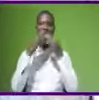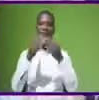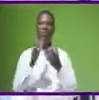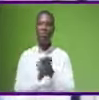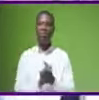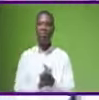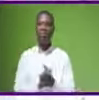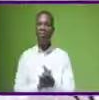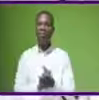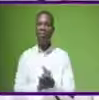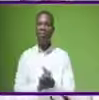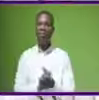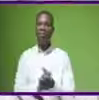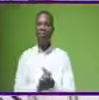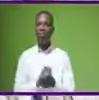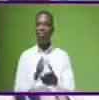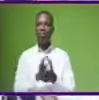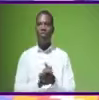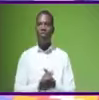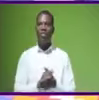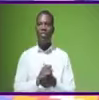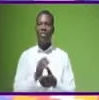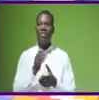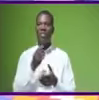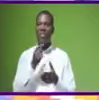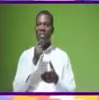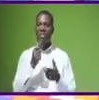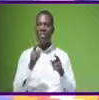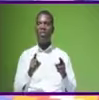As someone is equal and come best around